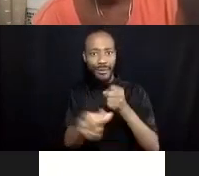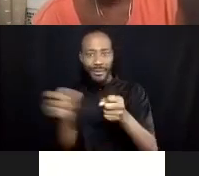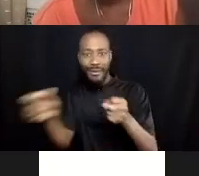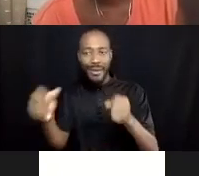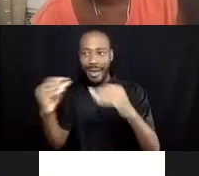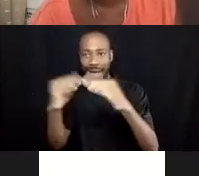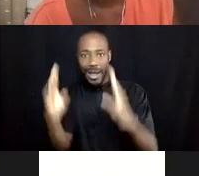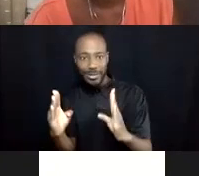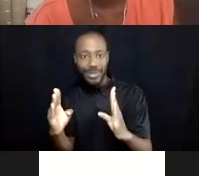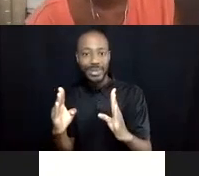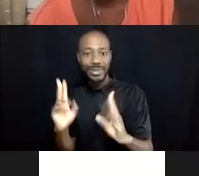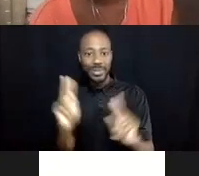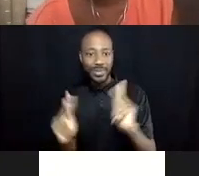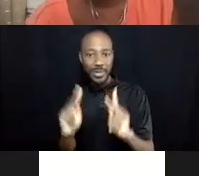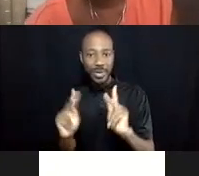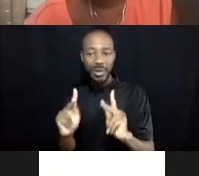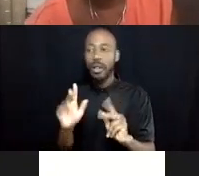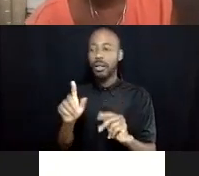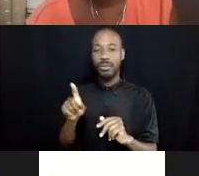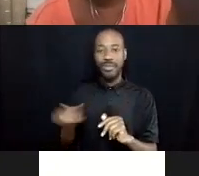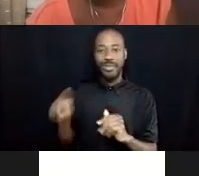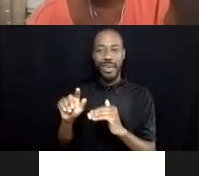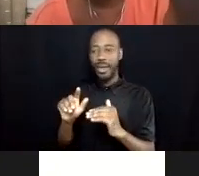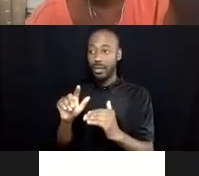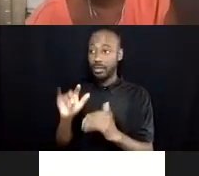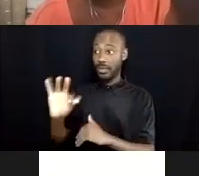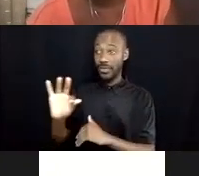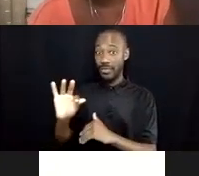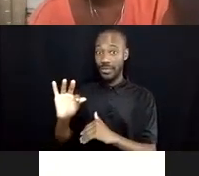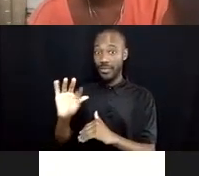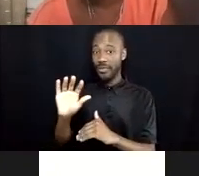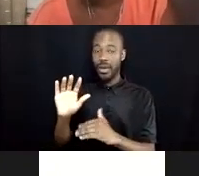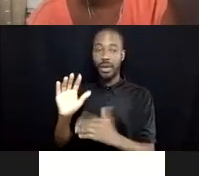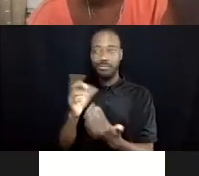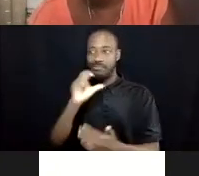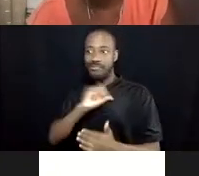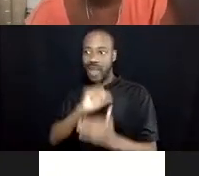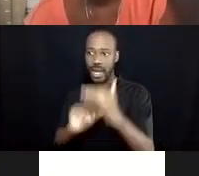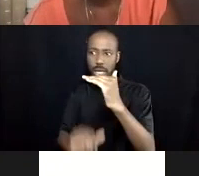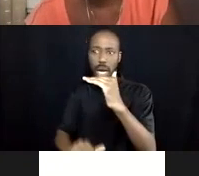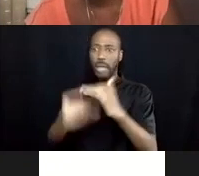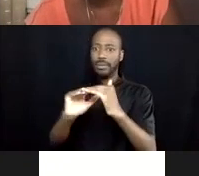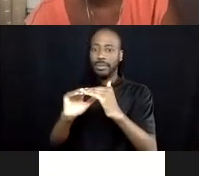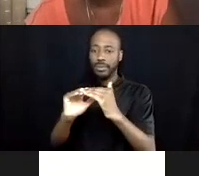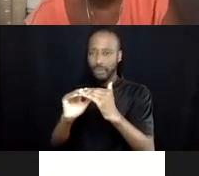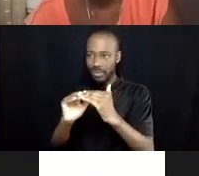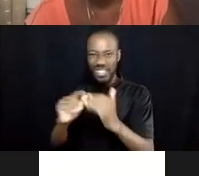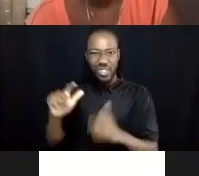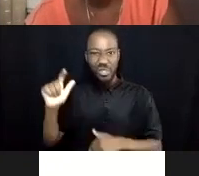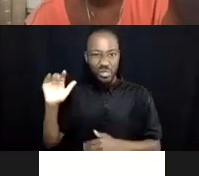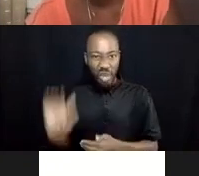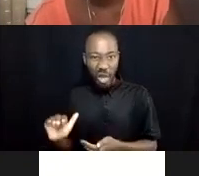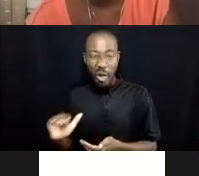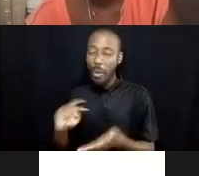at an age that's lower than a lot of the trans women are. So they are not able to